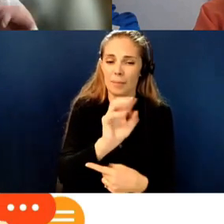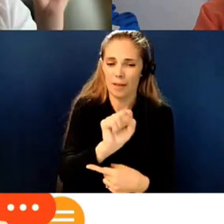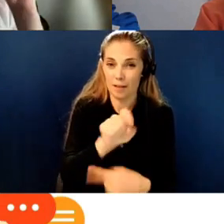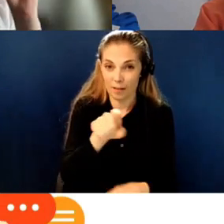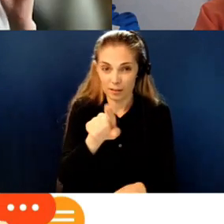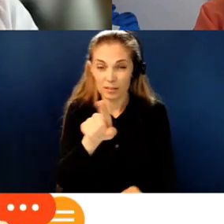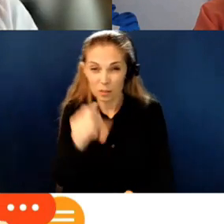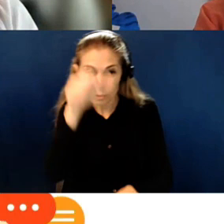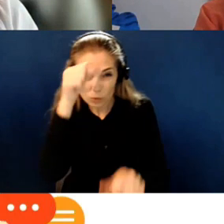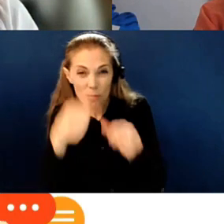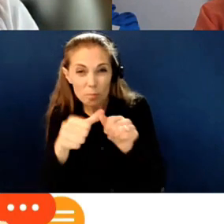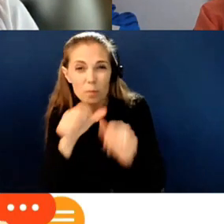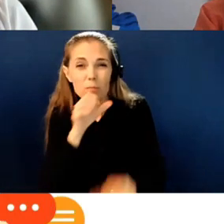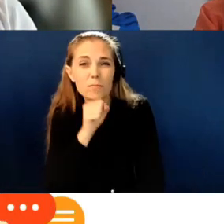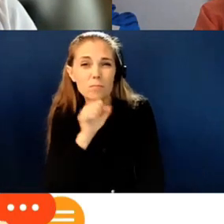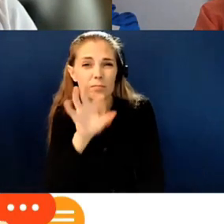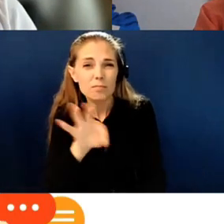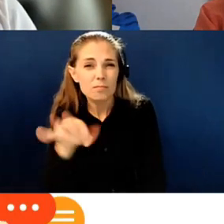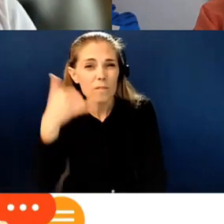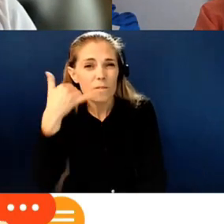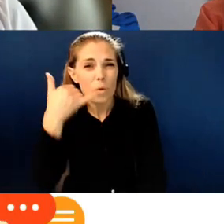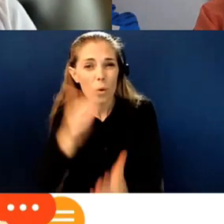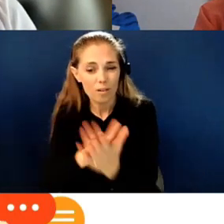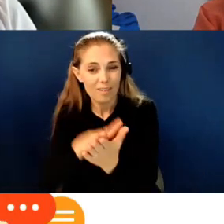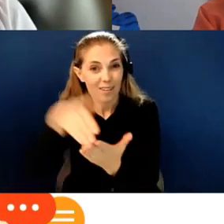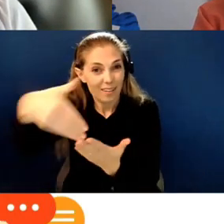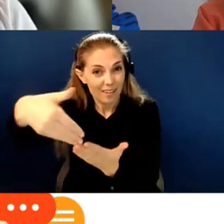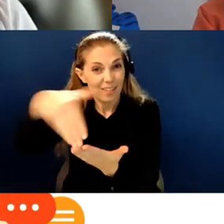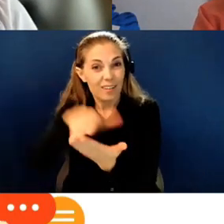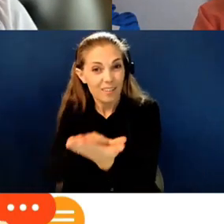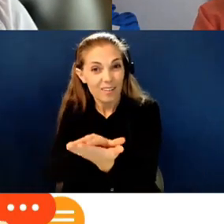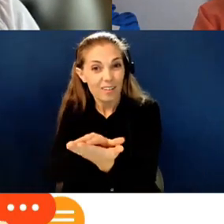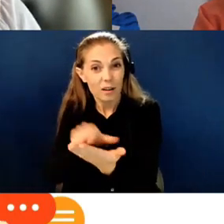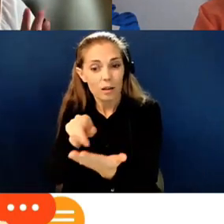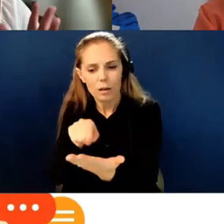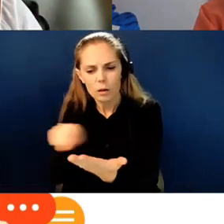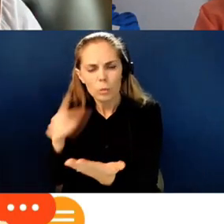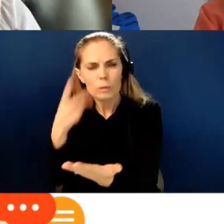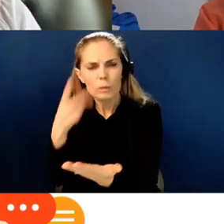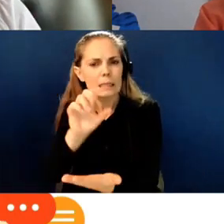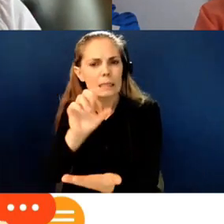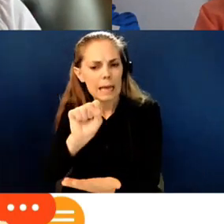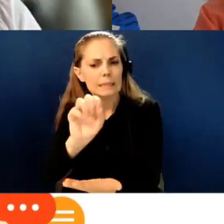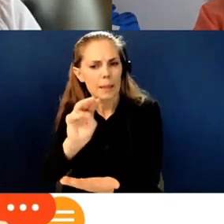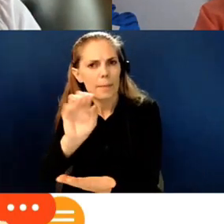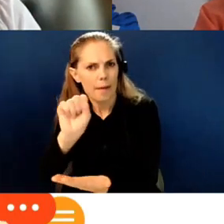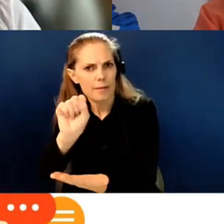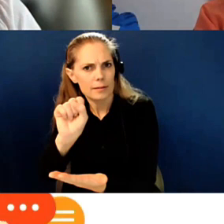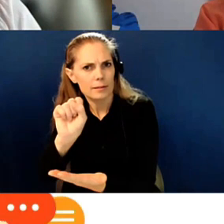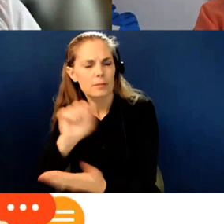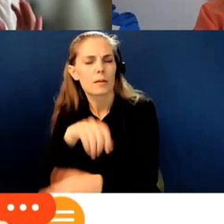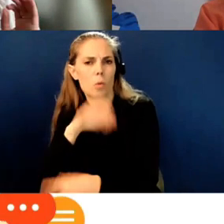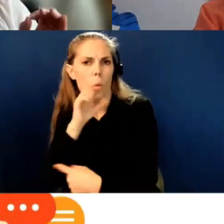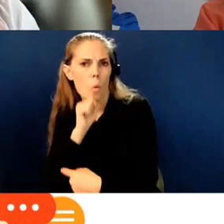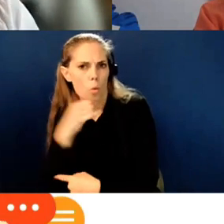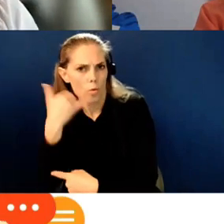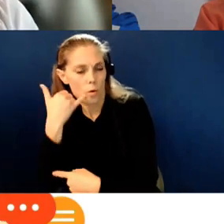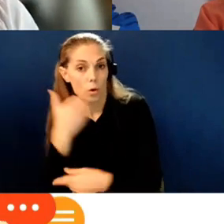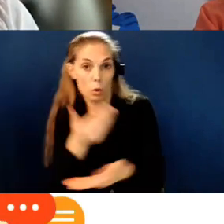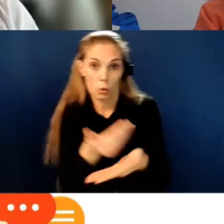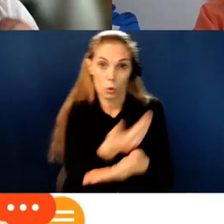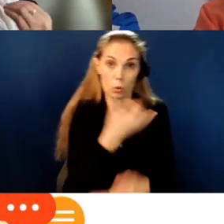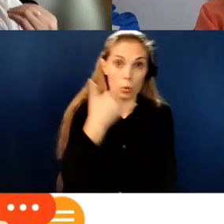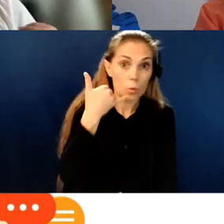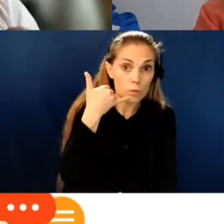have seen SMS on it. But newer phones may also say MMS, which is multimedia messaging service, or